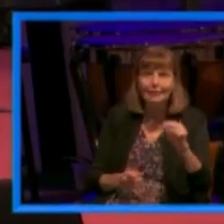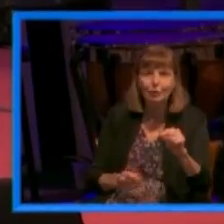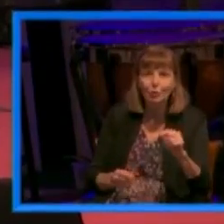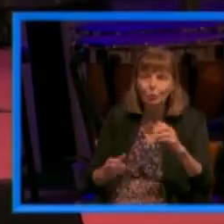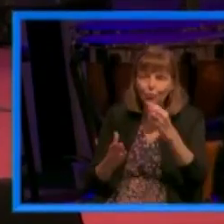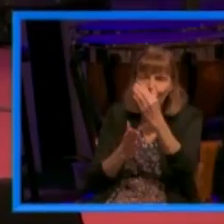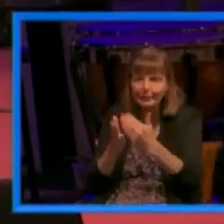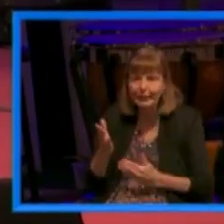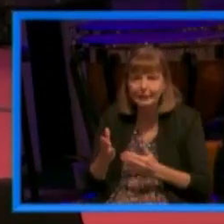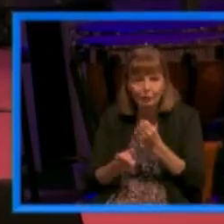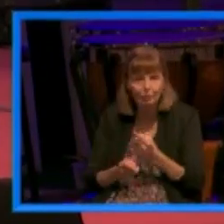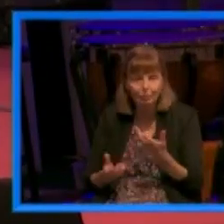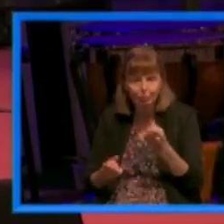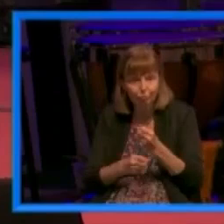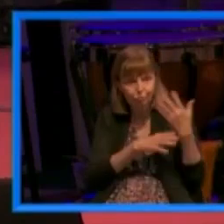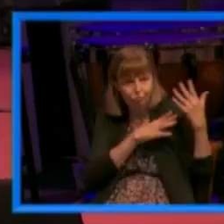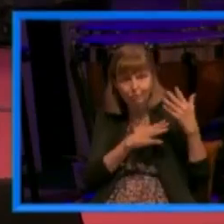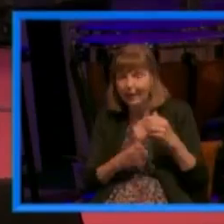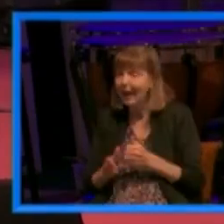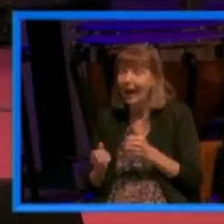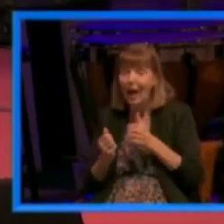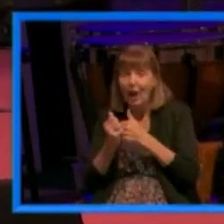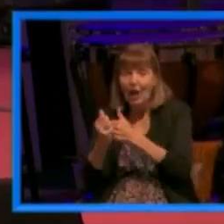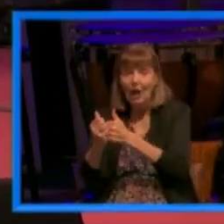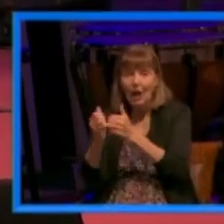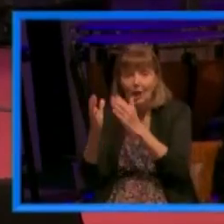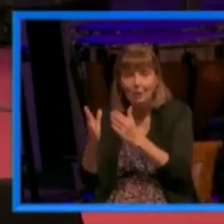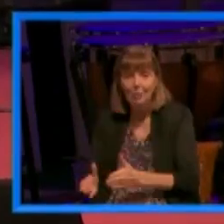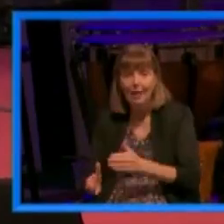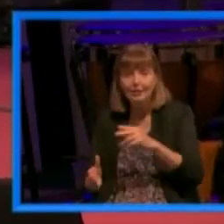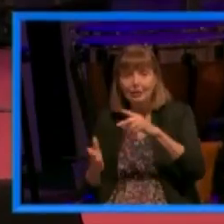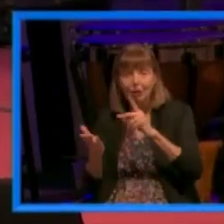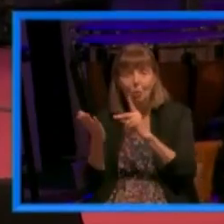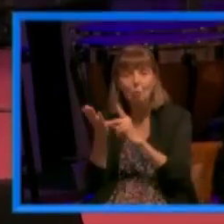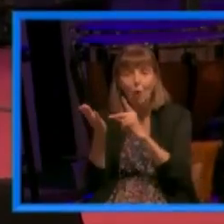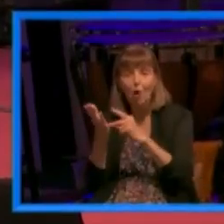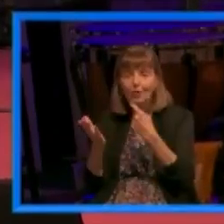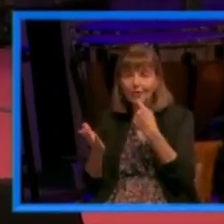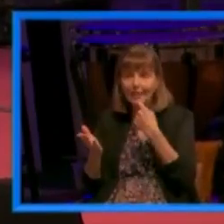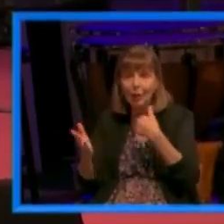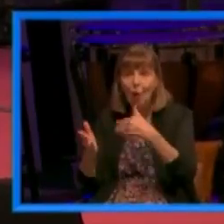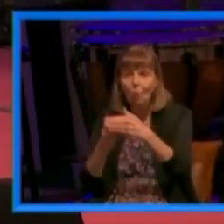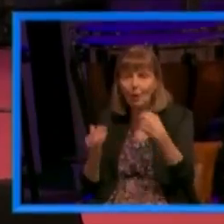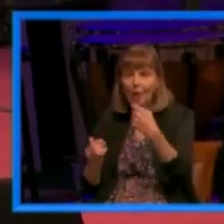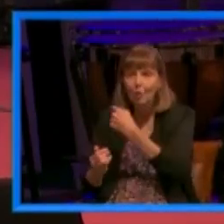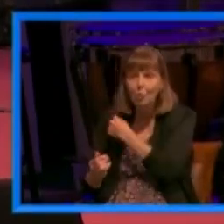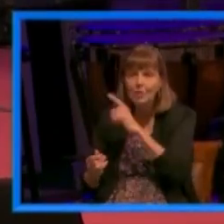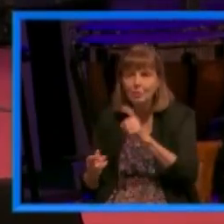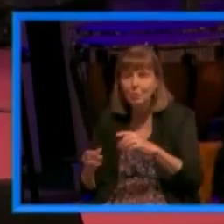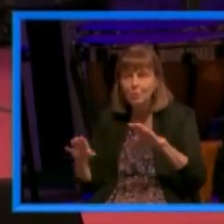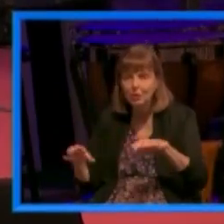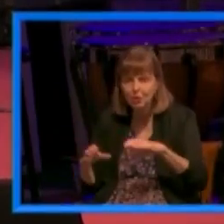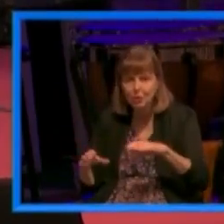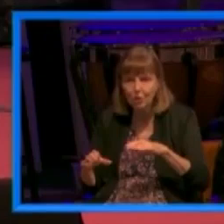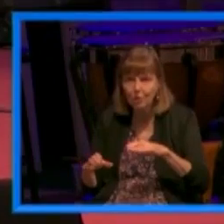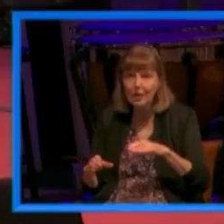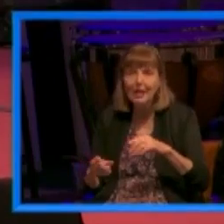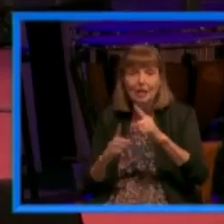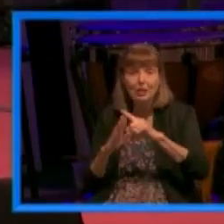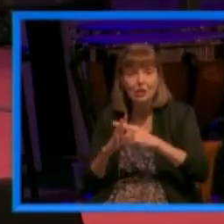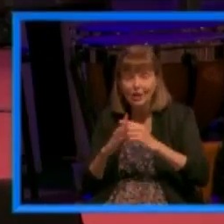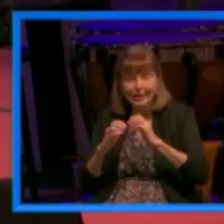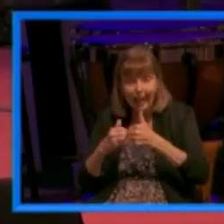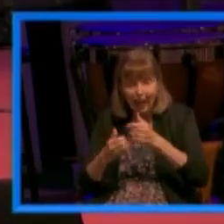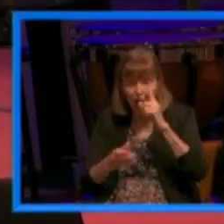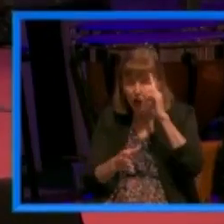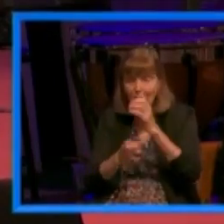The Apostle Paul says, whatever we don't do and whatever we are supposed to do, it must start with trusting in the Lord. It must